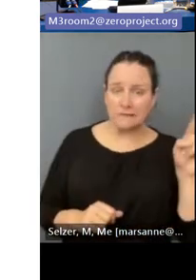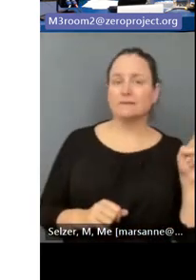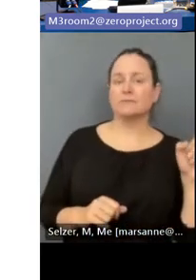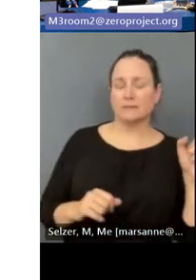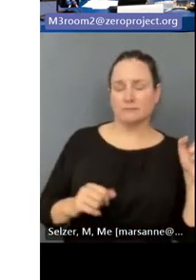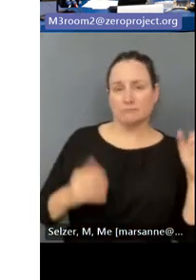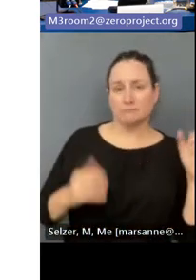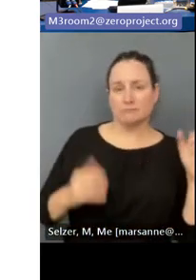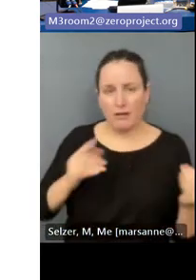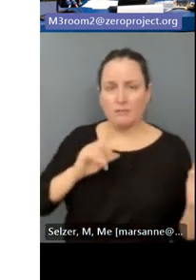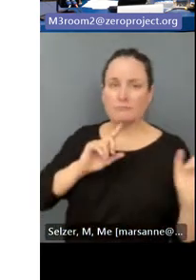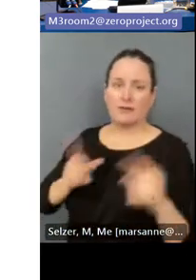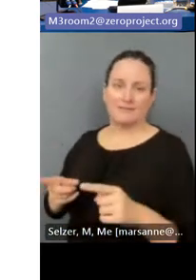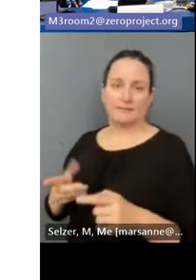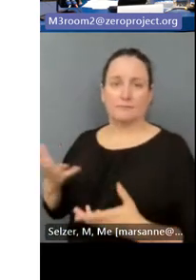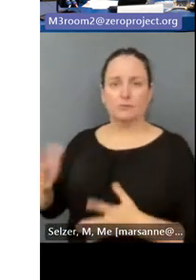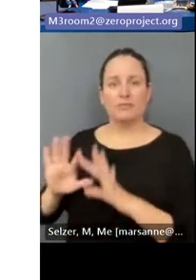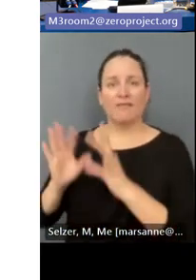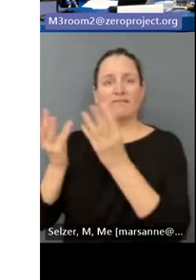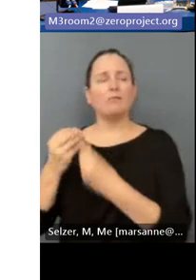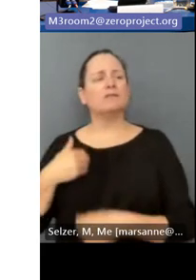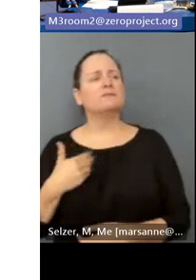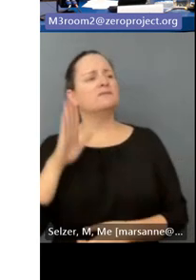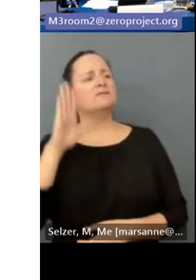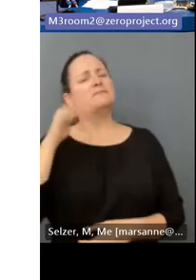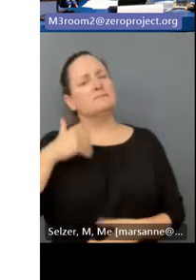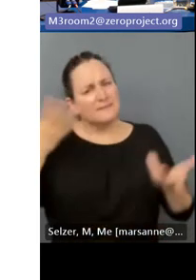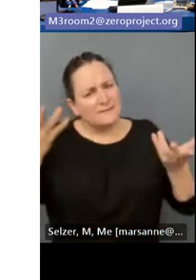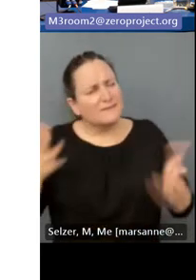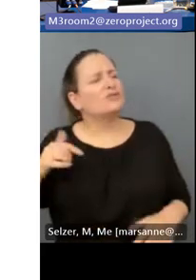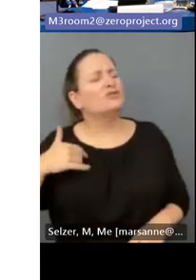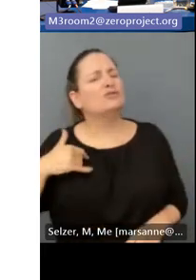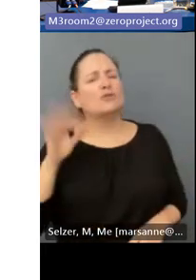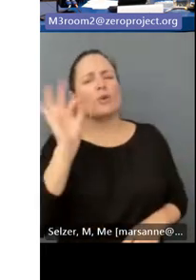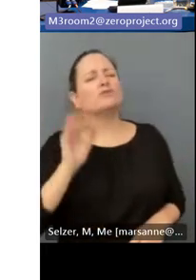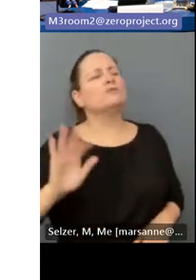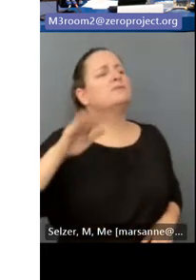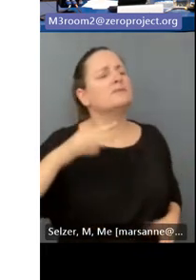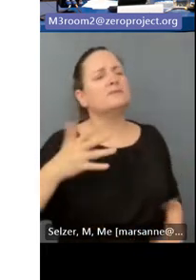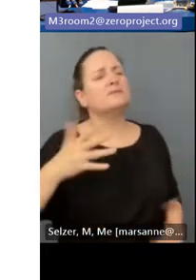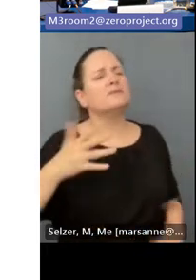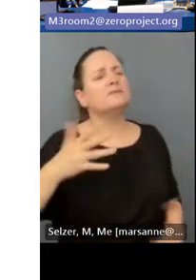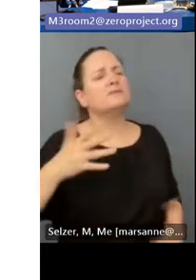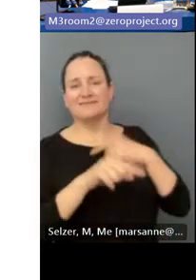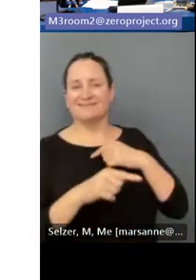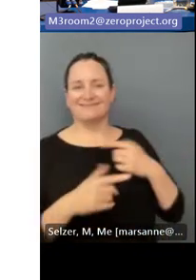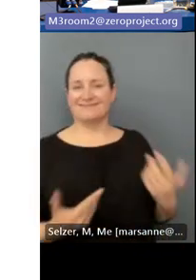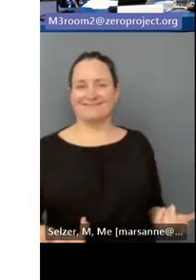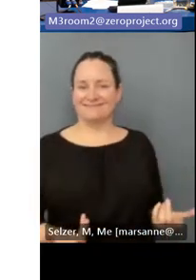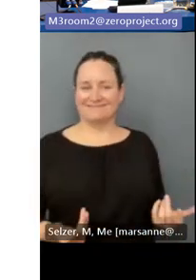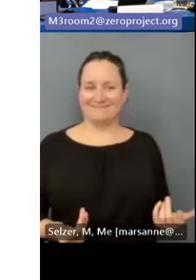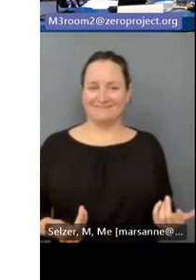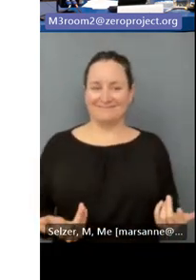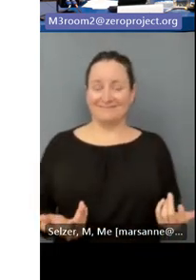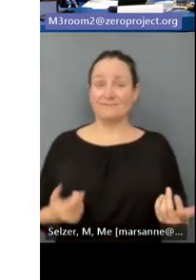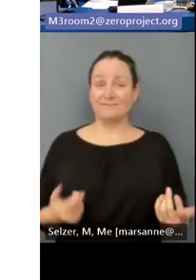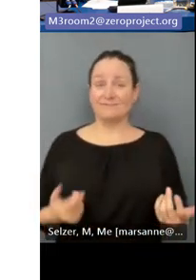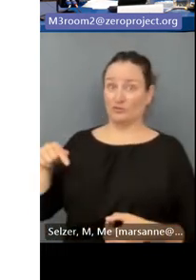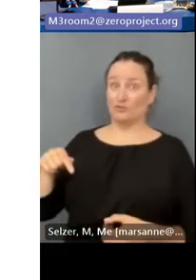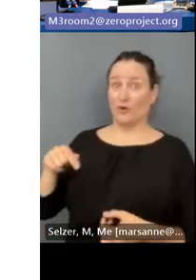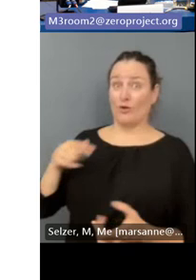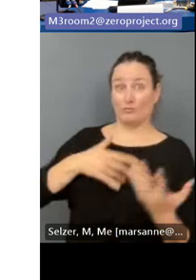and kind of ignored because of that. You know, in an email, 24 hours is standard. It doesn't, you know, social media was a change in